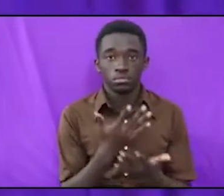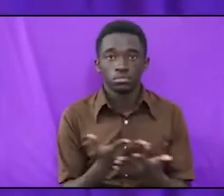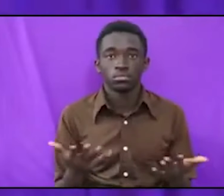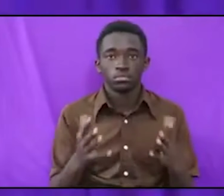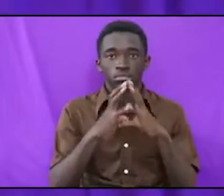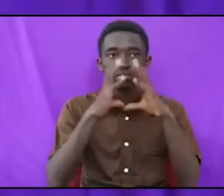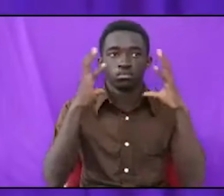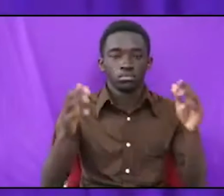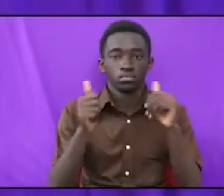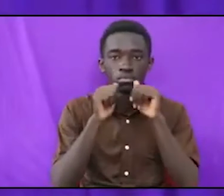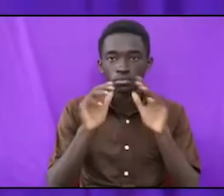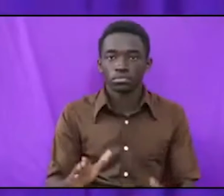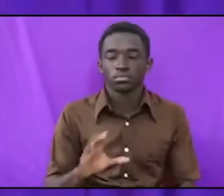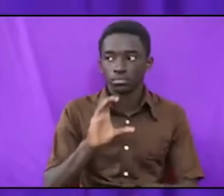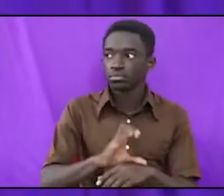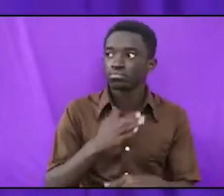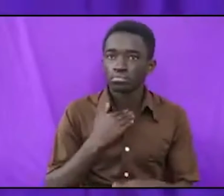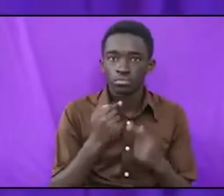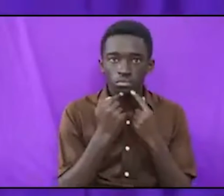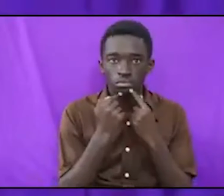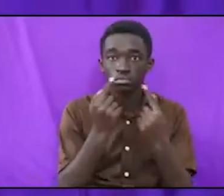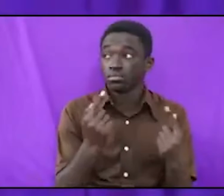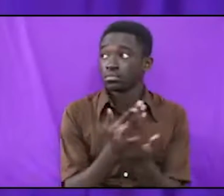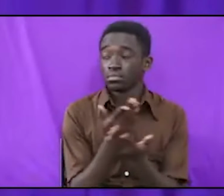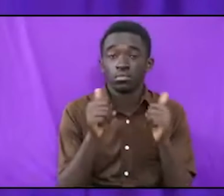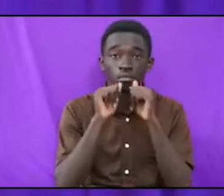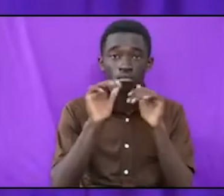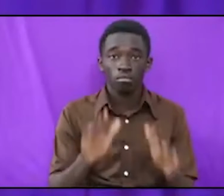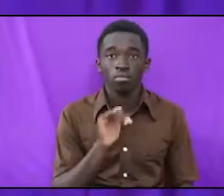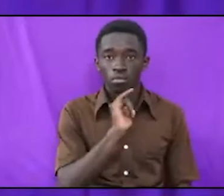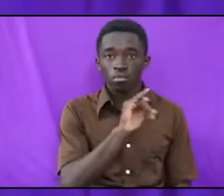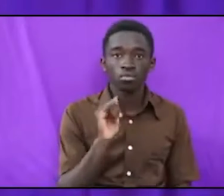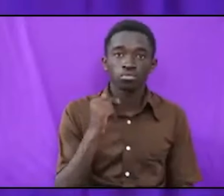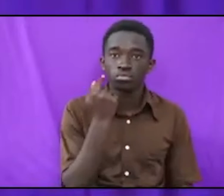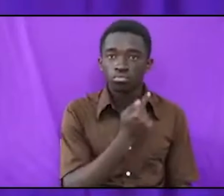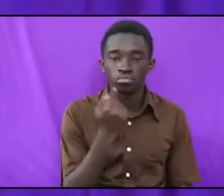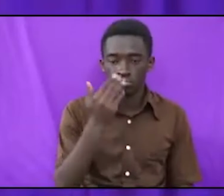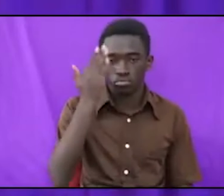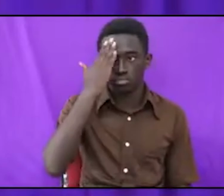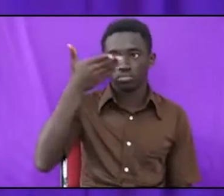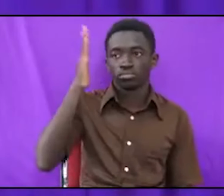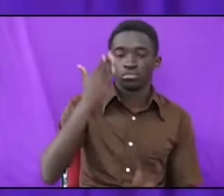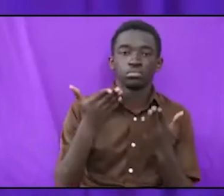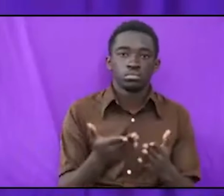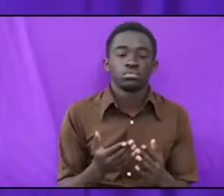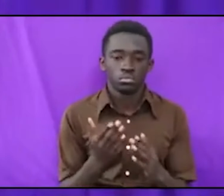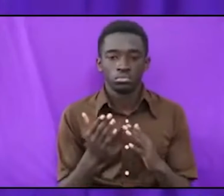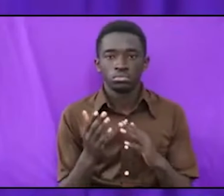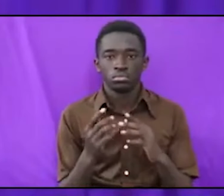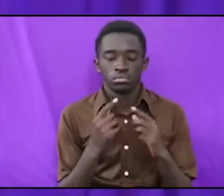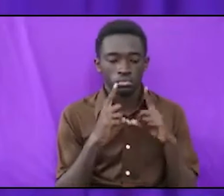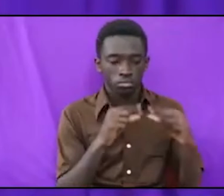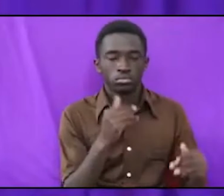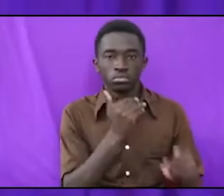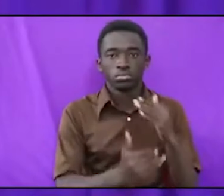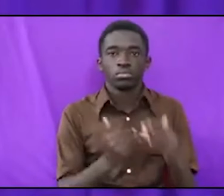And church, I want to tell you, you are blessed, those of you that have known God and are here. Turn to your neighbor and tell them, I'm